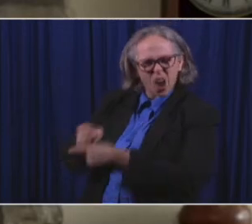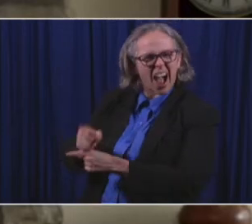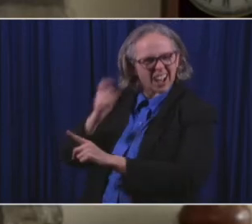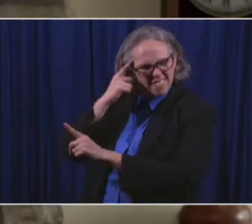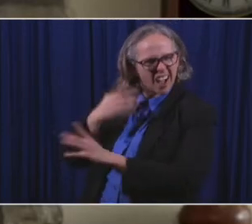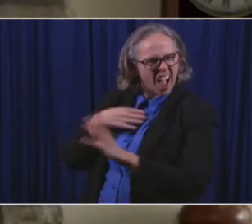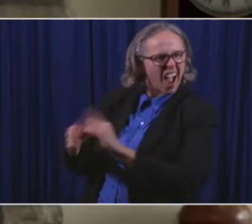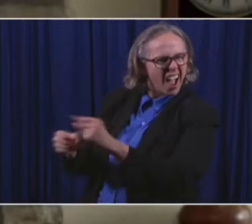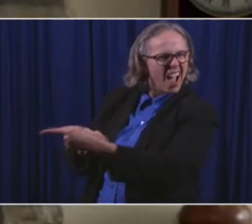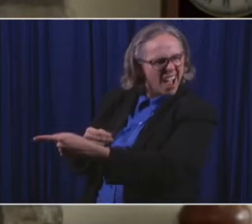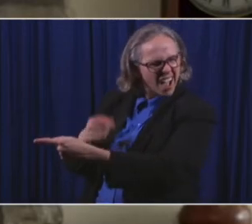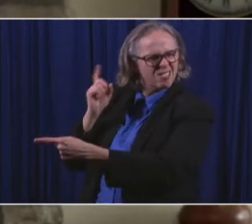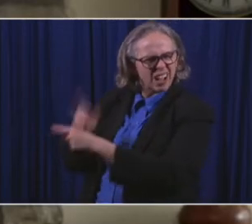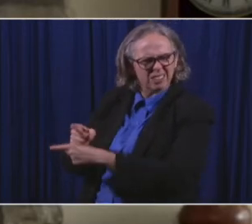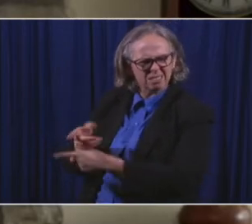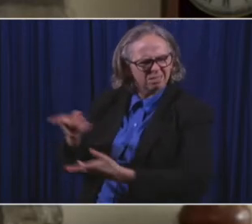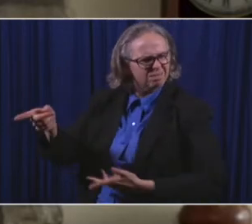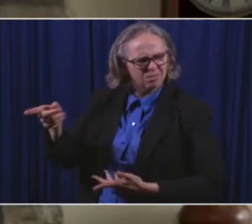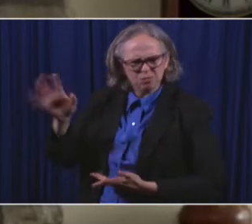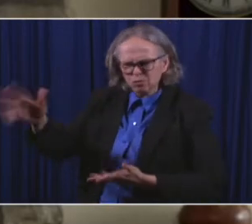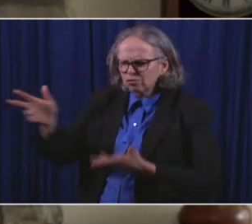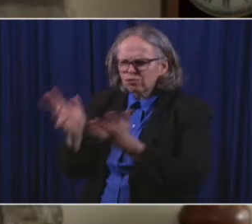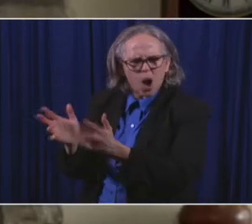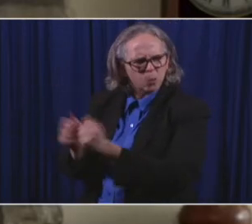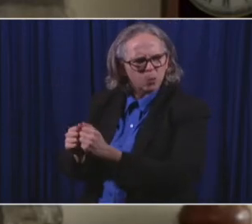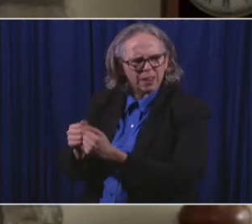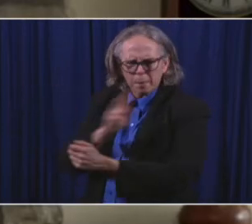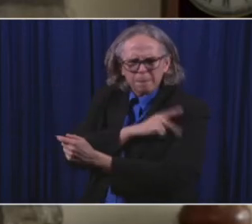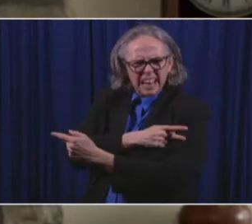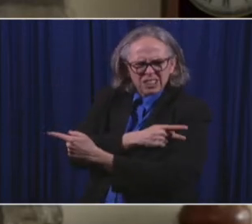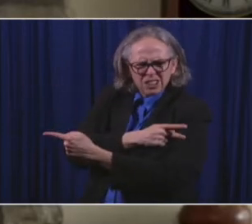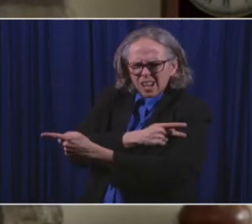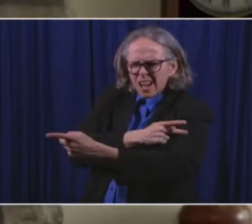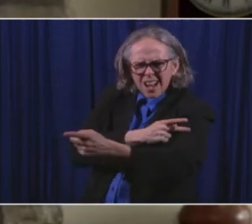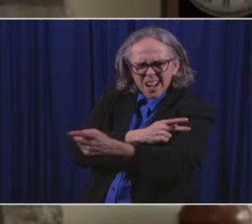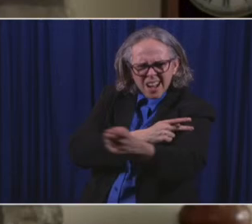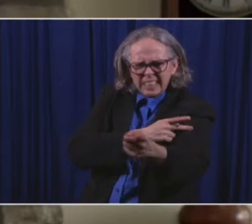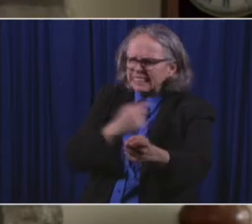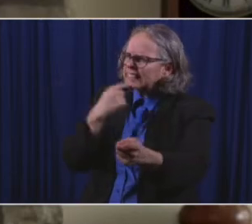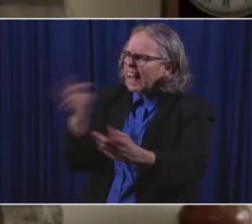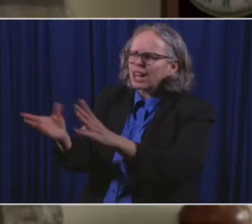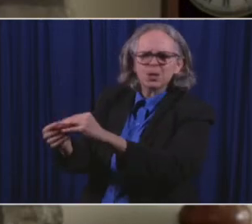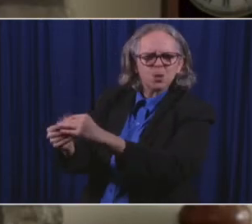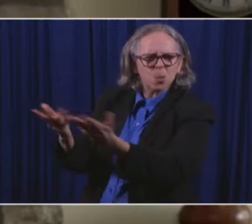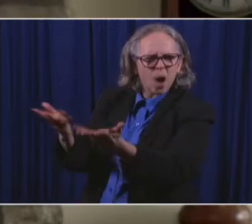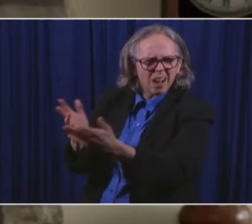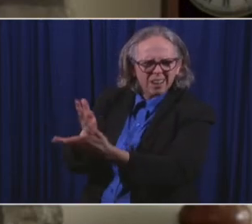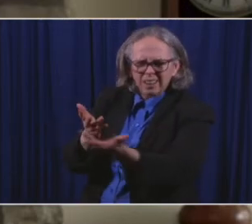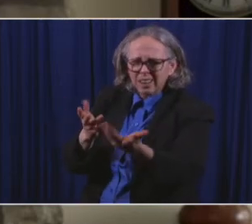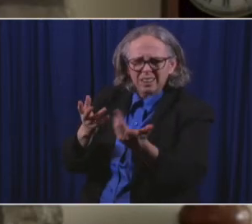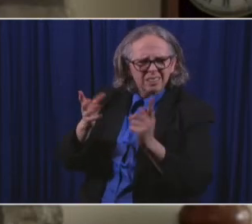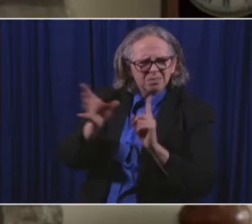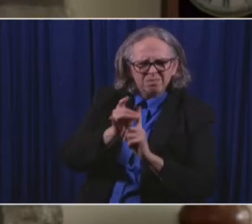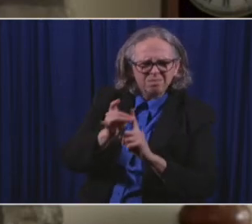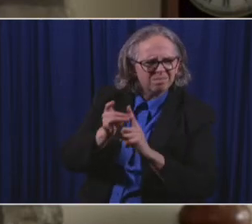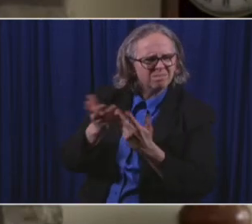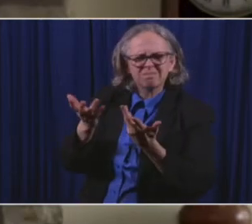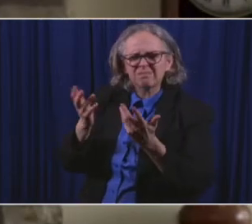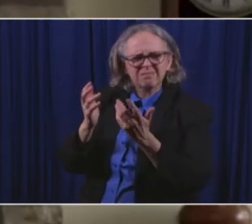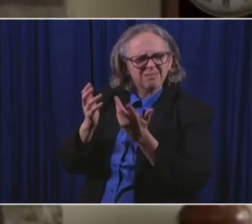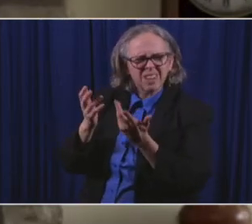talk to patients, what do they tell you? What do they tell you where they think they got it? The virus, or what do they generally